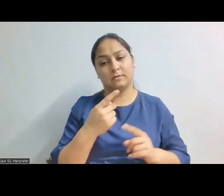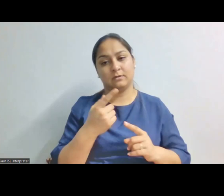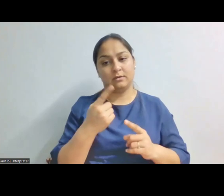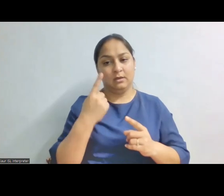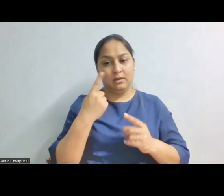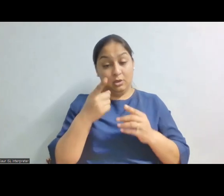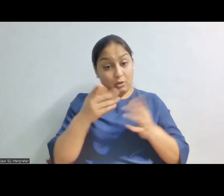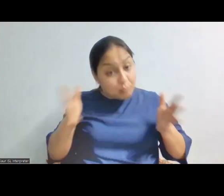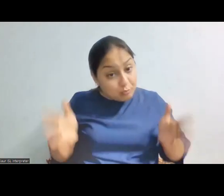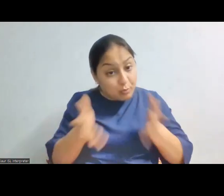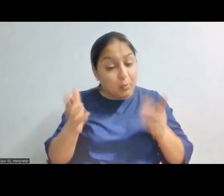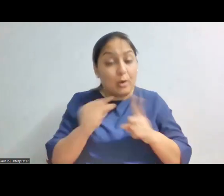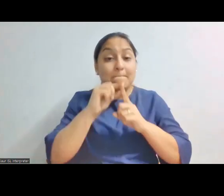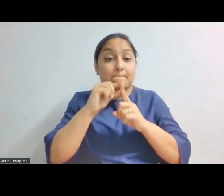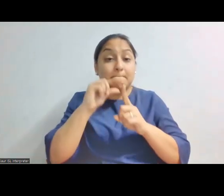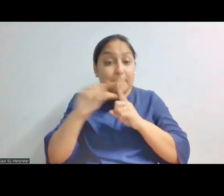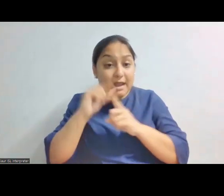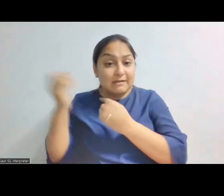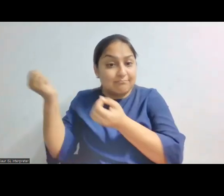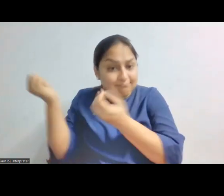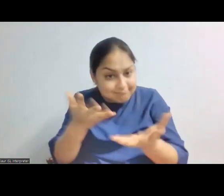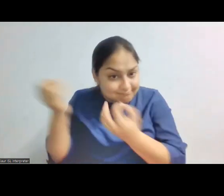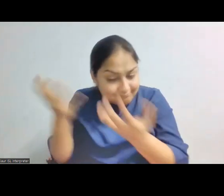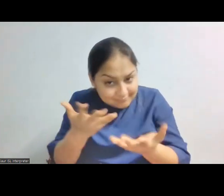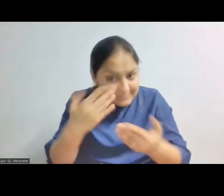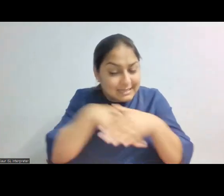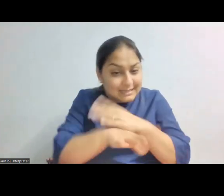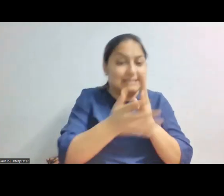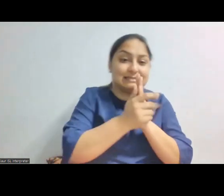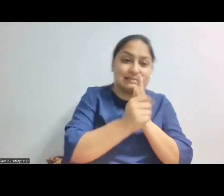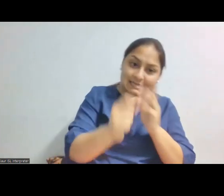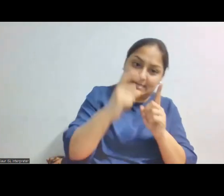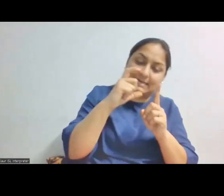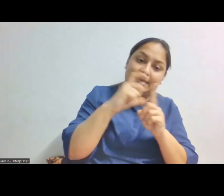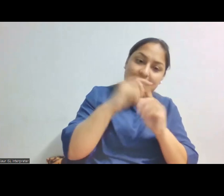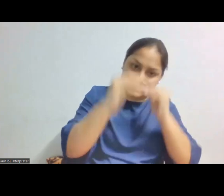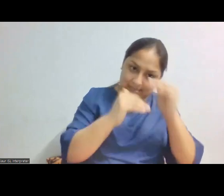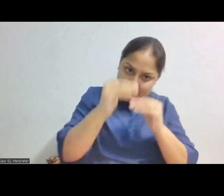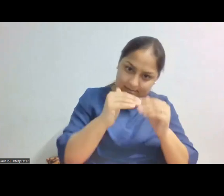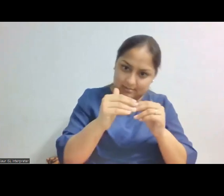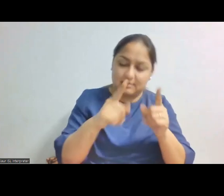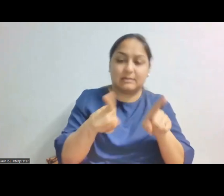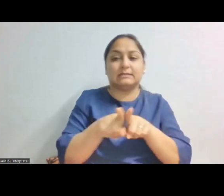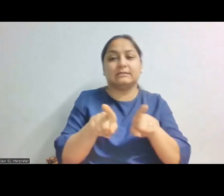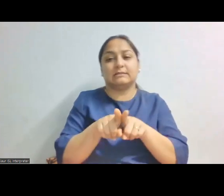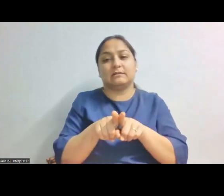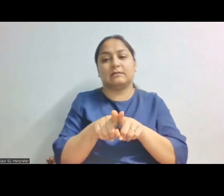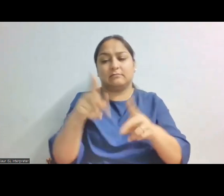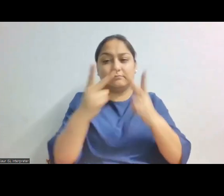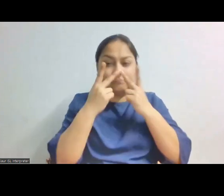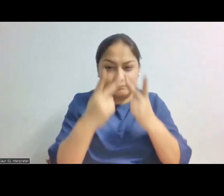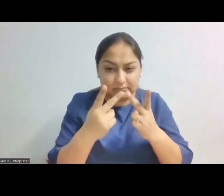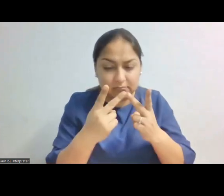promote private investment in skill development to address lags in offering demand-driven skill development, which seems to be one of the